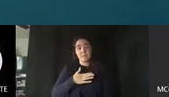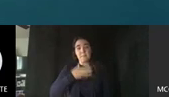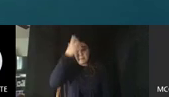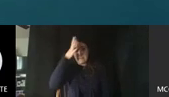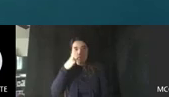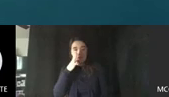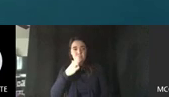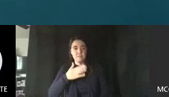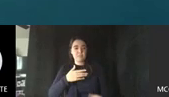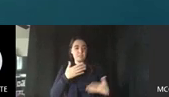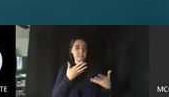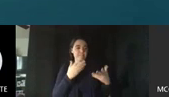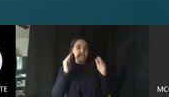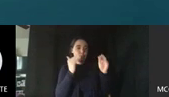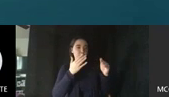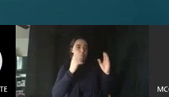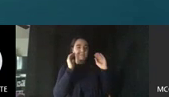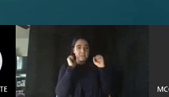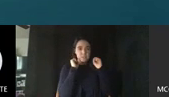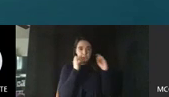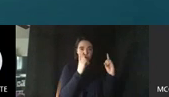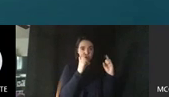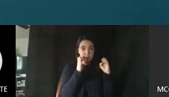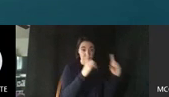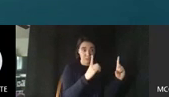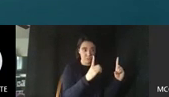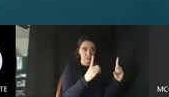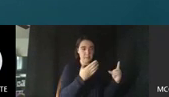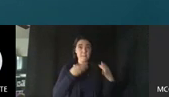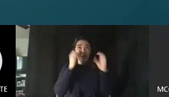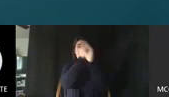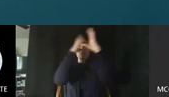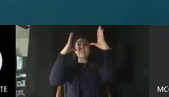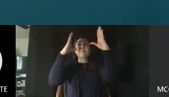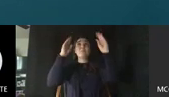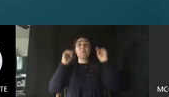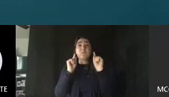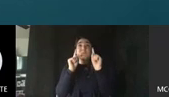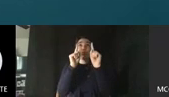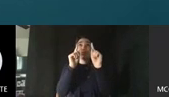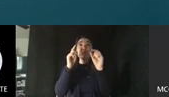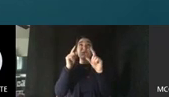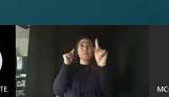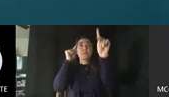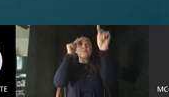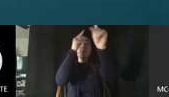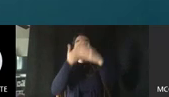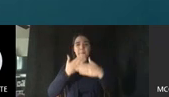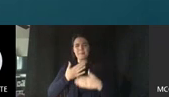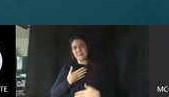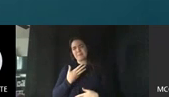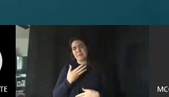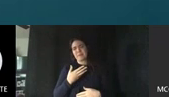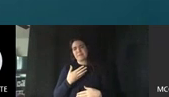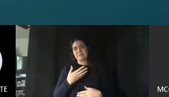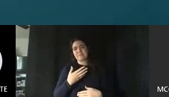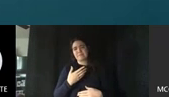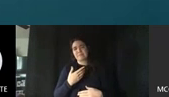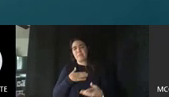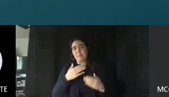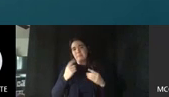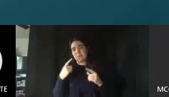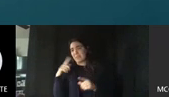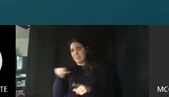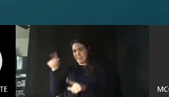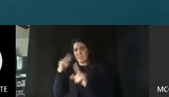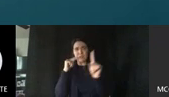because I was able to follow my dreams. They wanted me to be a doctor or a lawyer, as most immigrant parents do. But I decided that I wanted